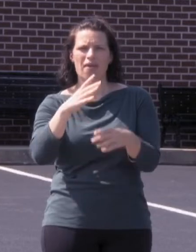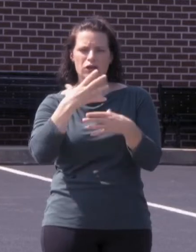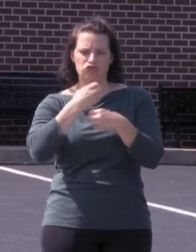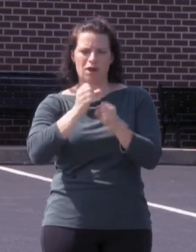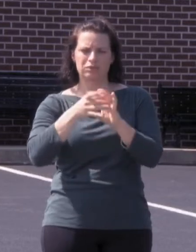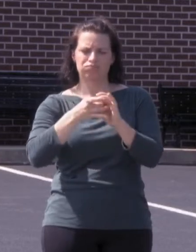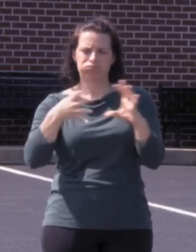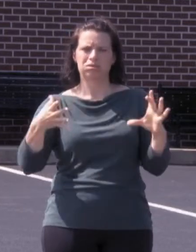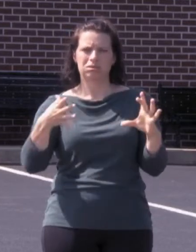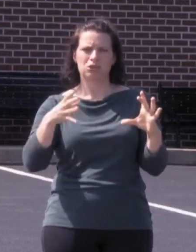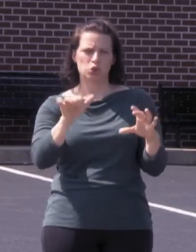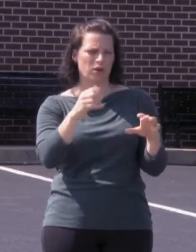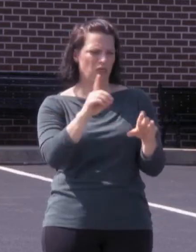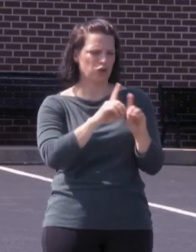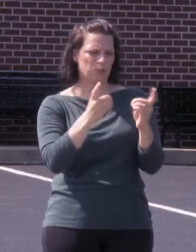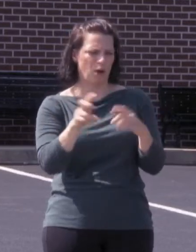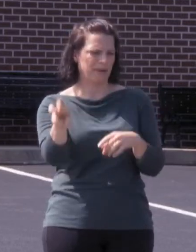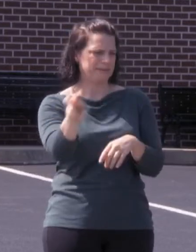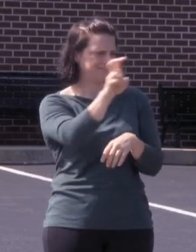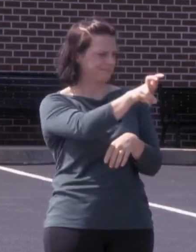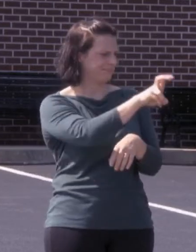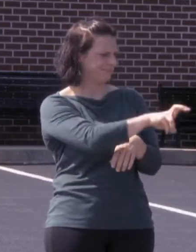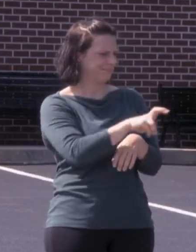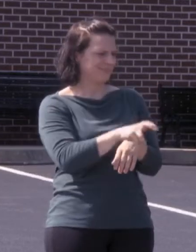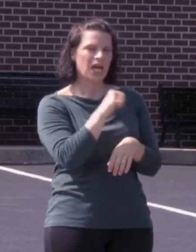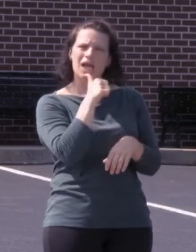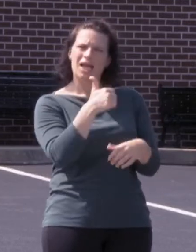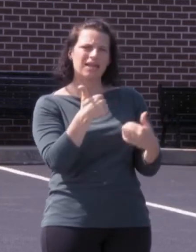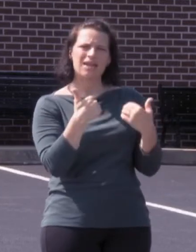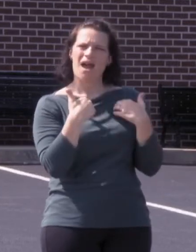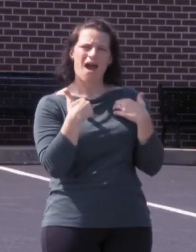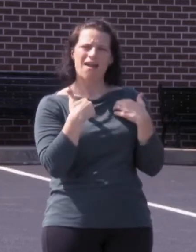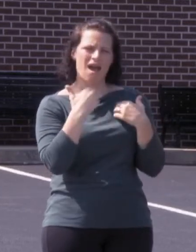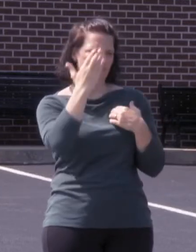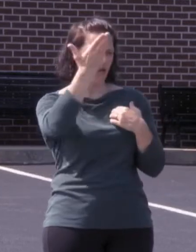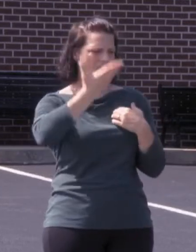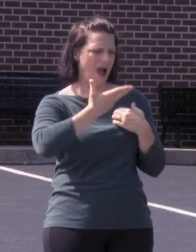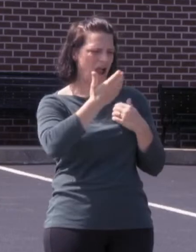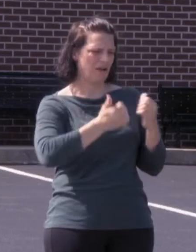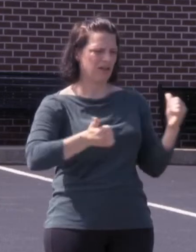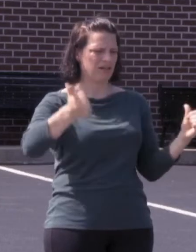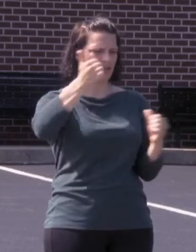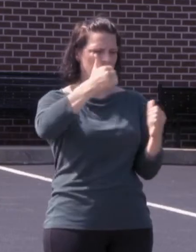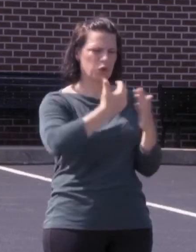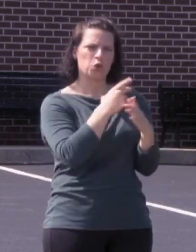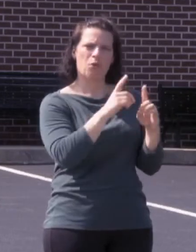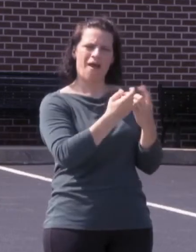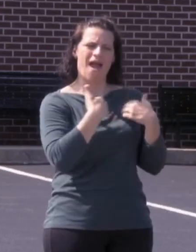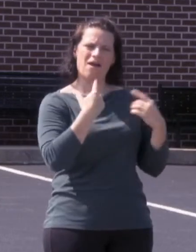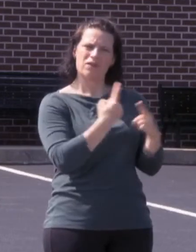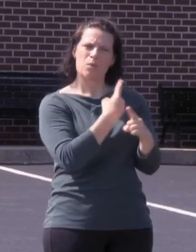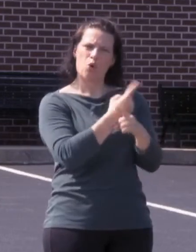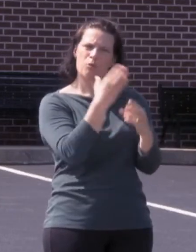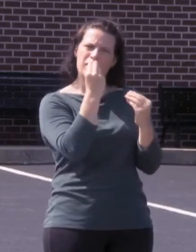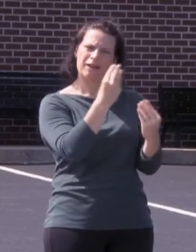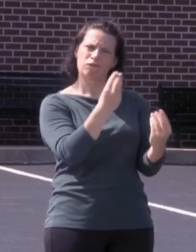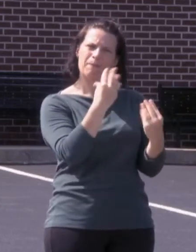trust to another department and not have the hiring officials at the new department have the appropriate data